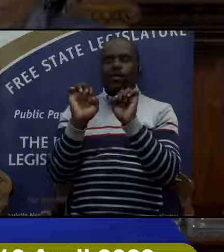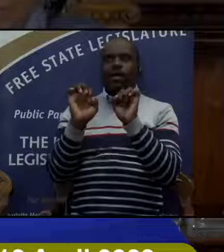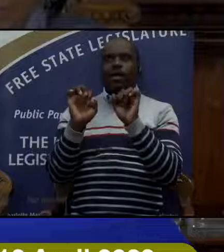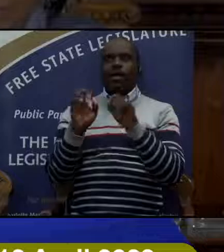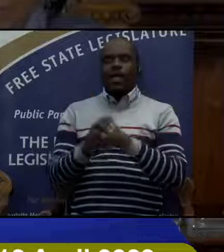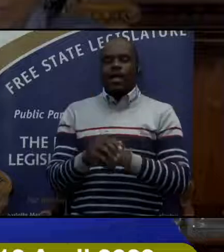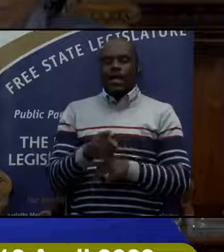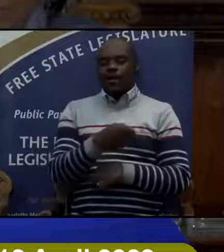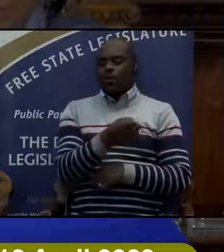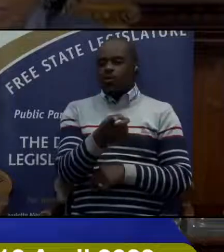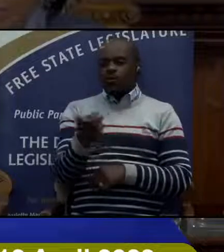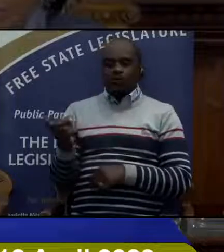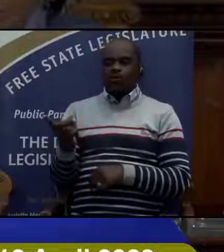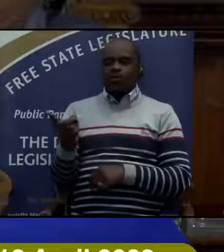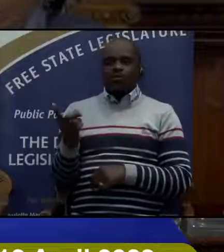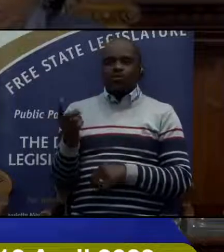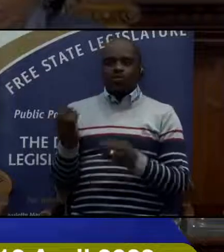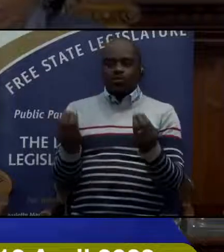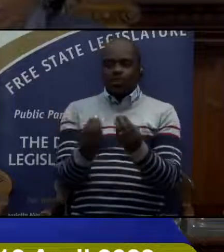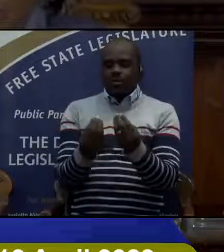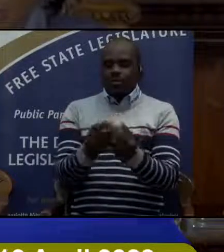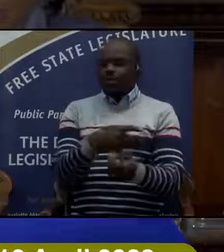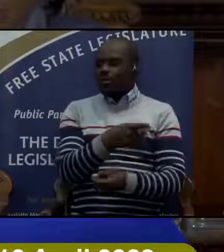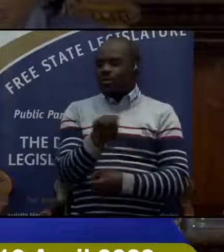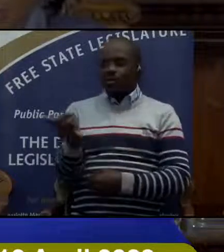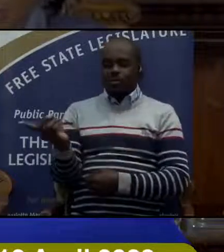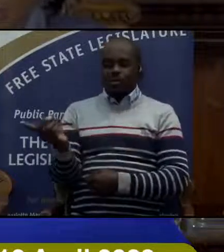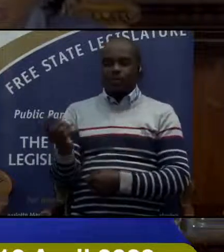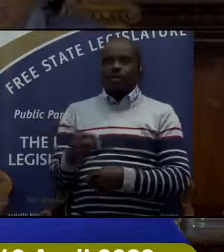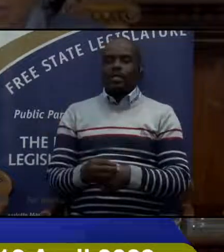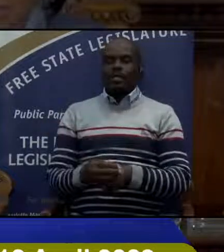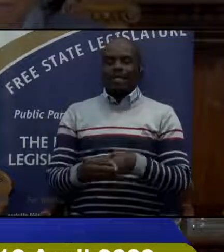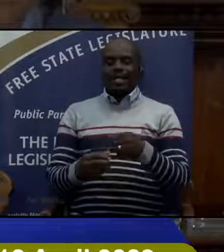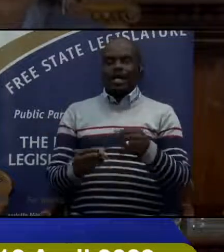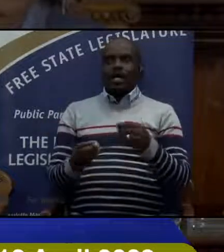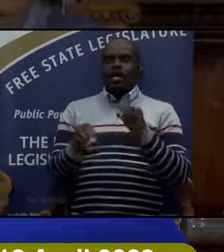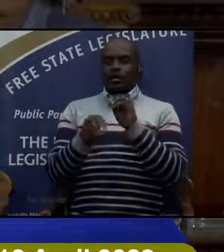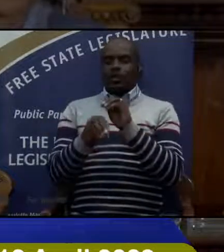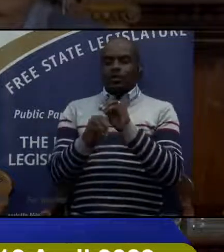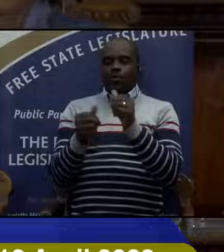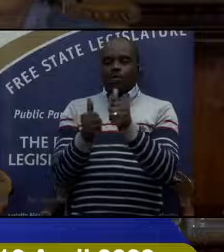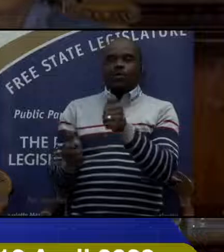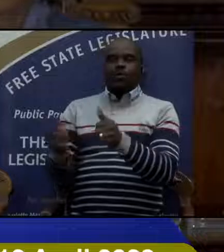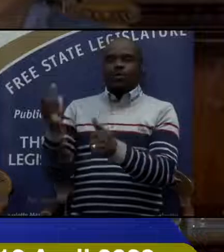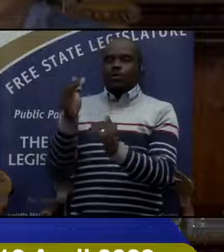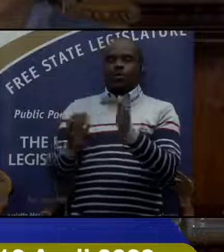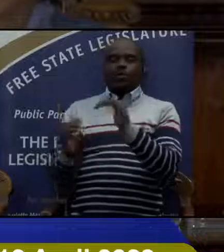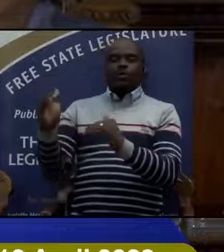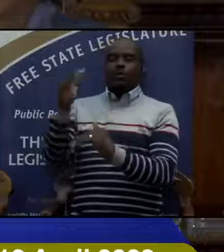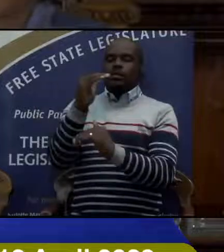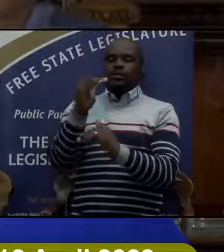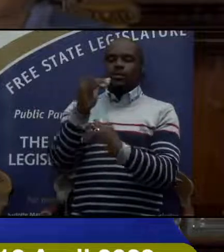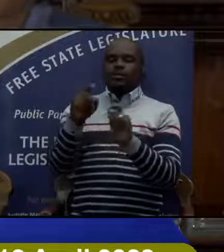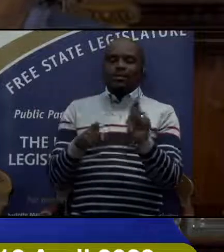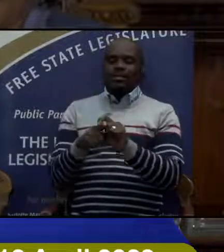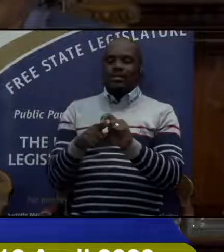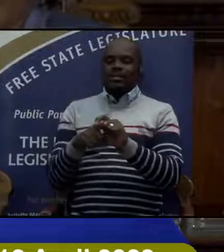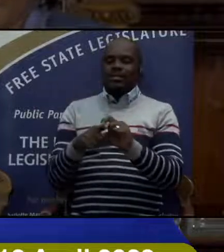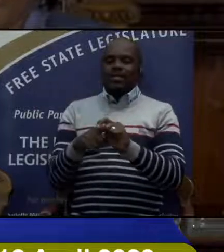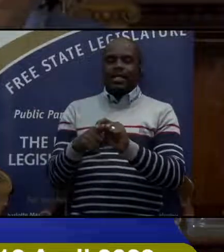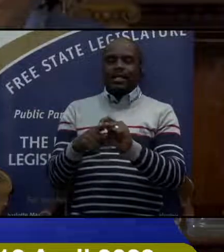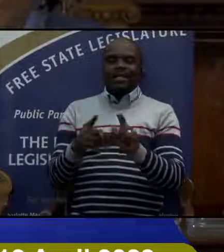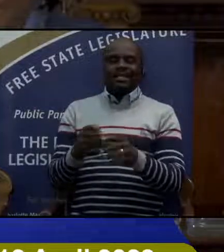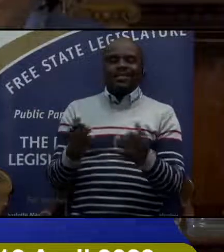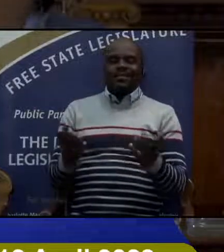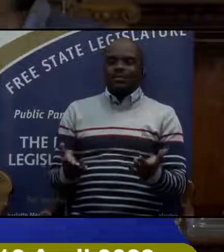children. Higher education and technical training shall be open to all by means of state allowances,